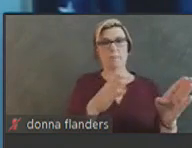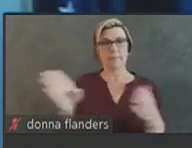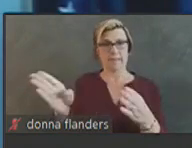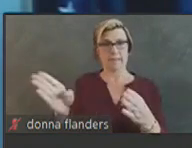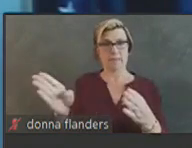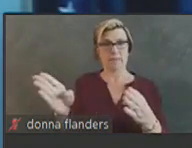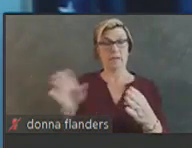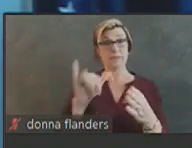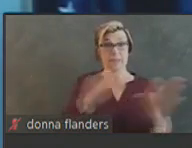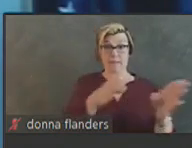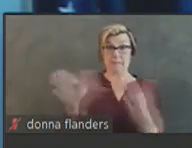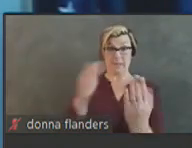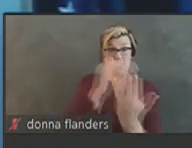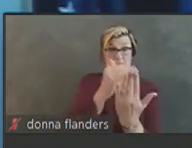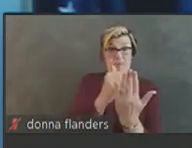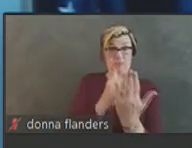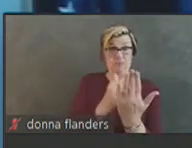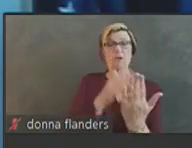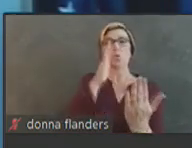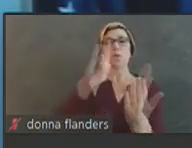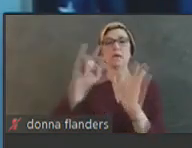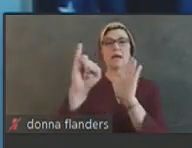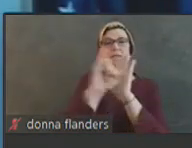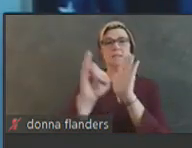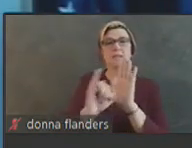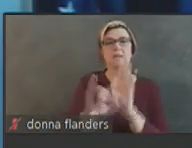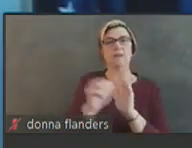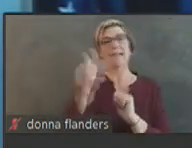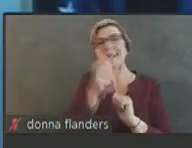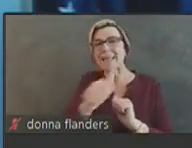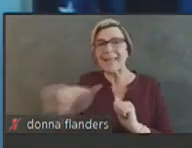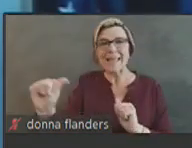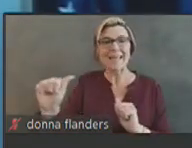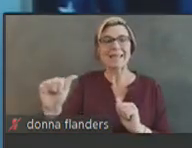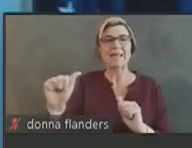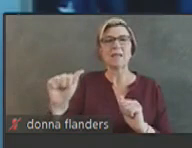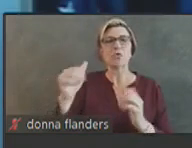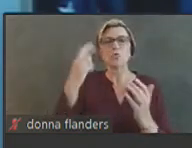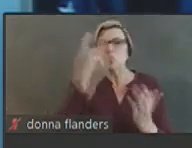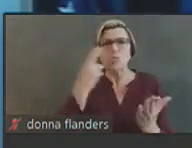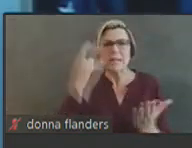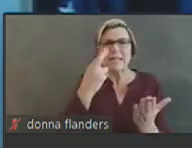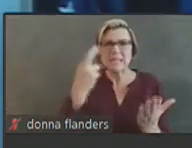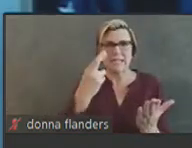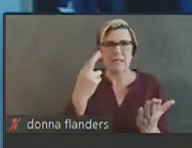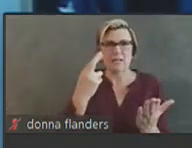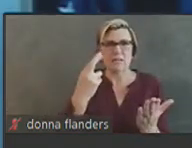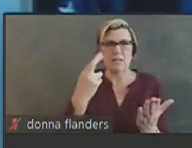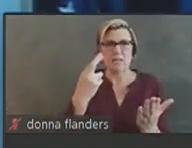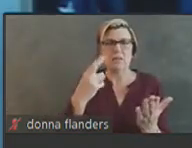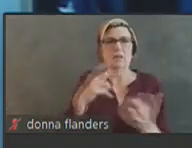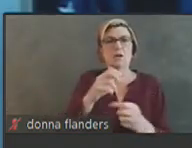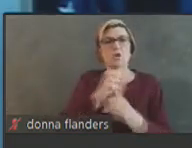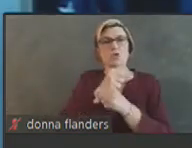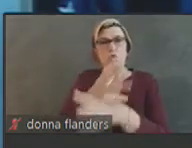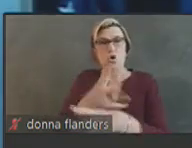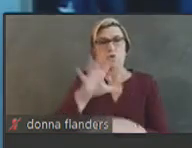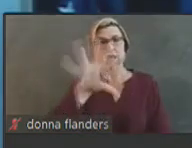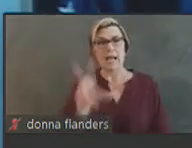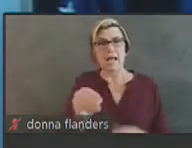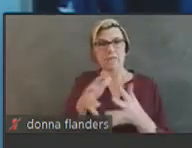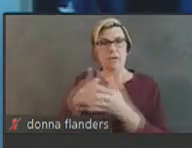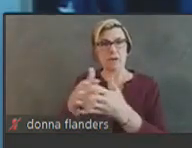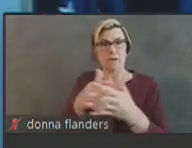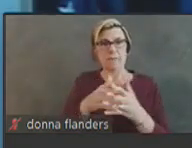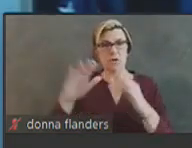the underlying causes that have led to a disproportionate infection rate among the African-American